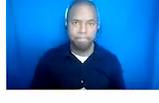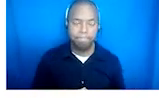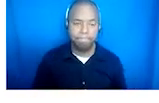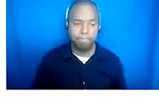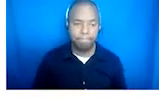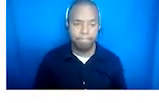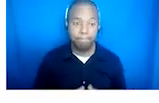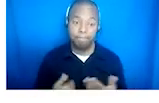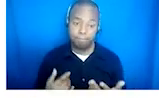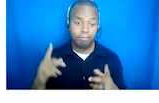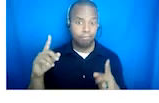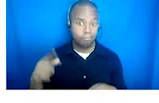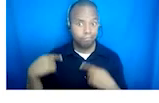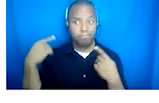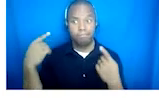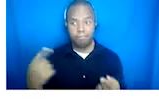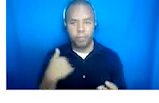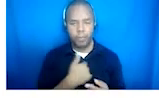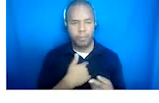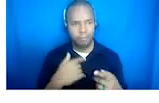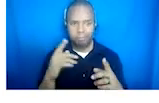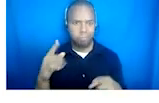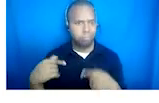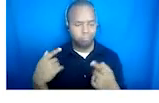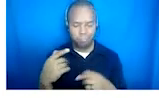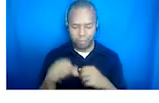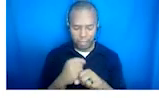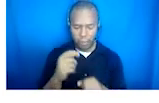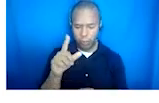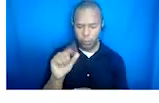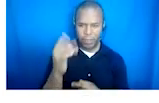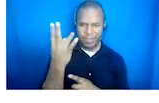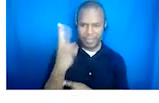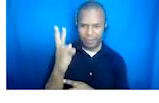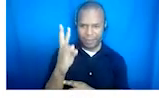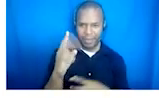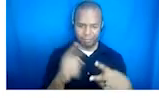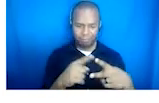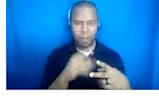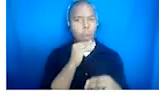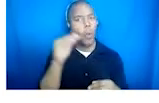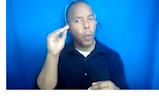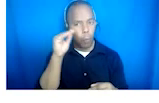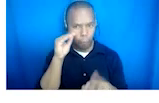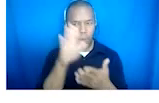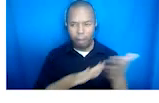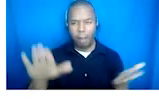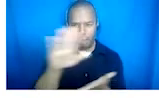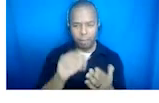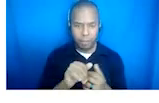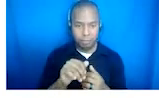do have a long history. As I said, we've been a home college since 2017. People who've been around since